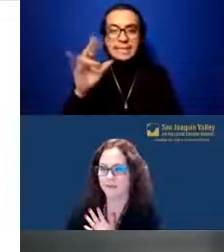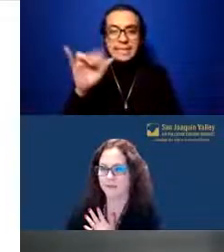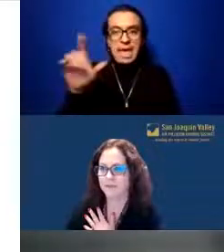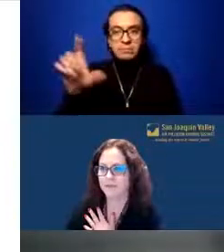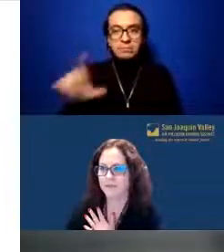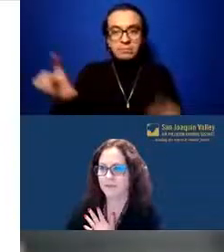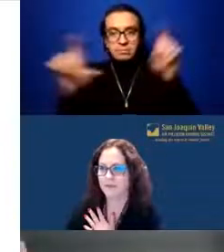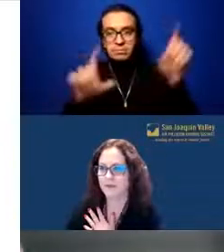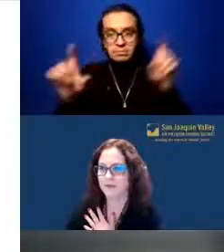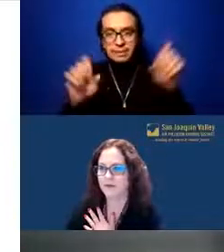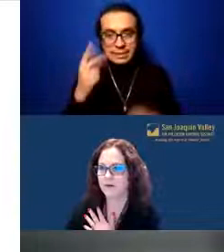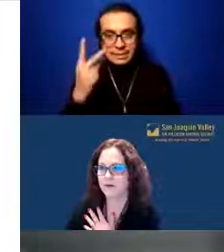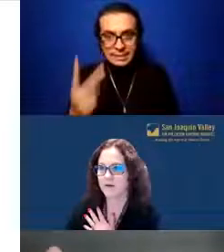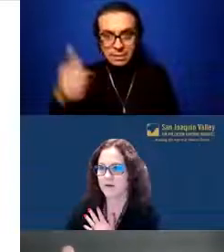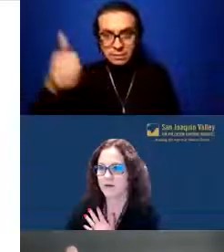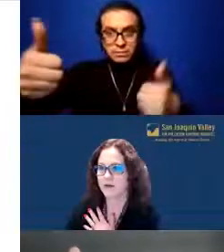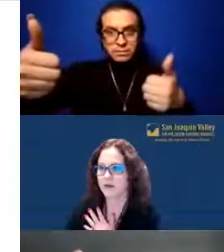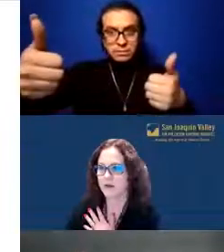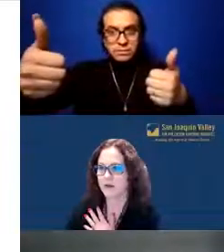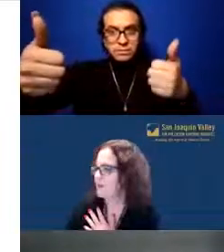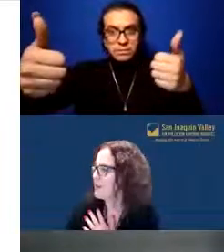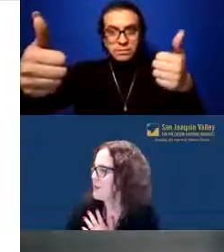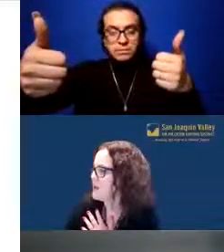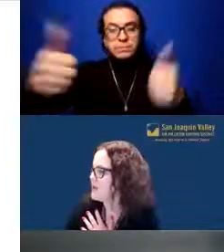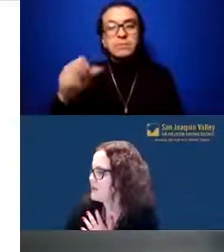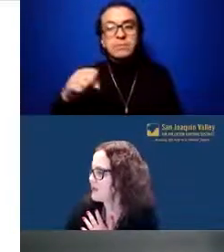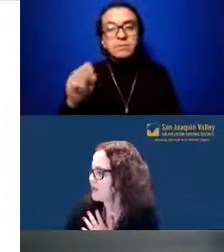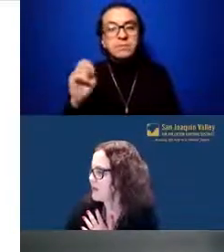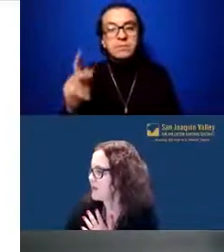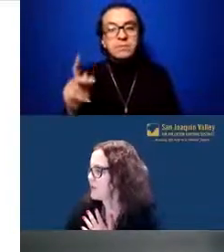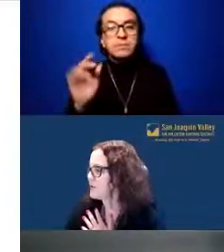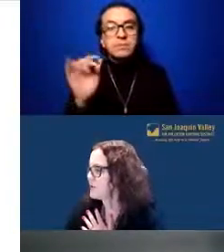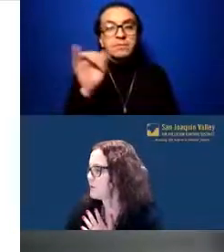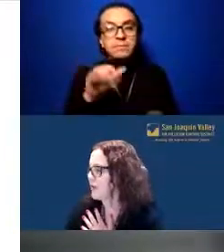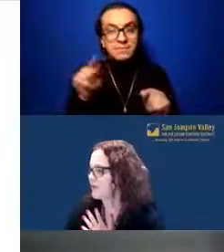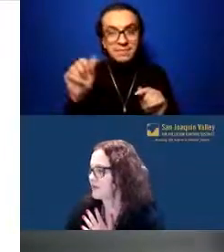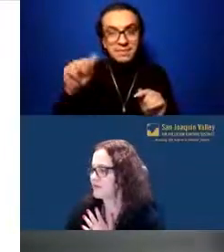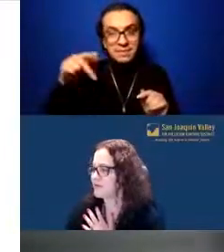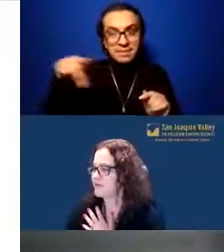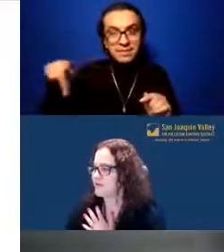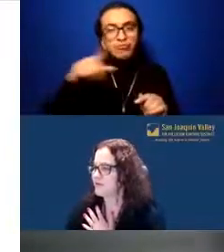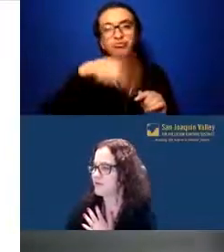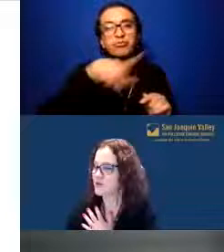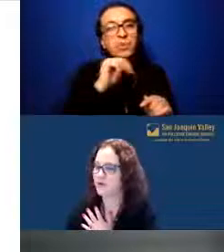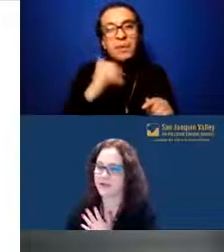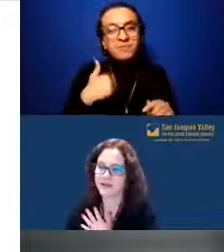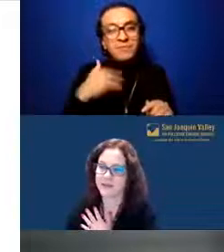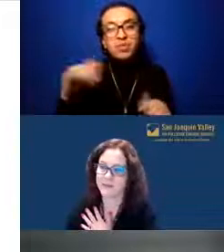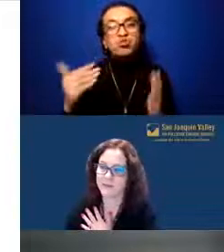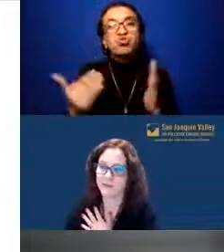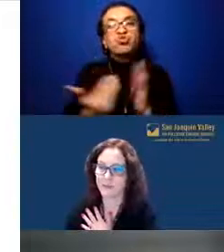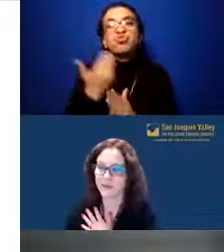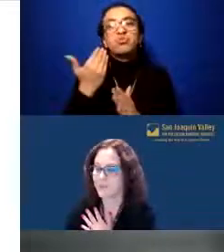right? Can you? Yeah. Okay. This guy right here, most of you won't have this. This is a new feature